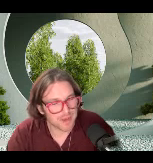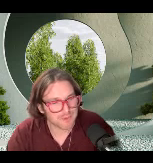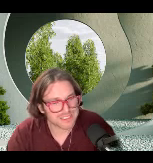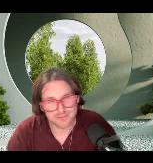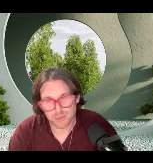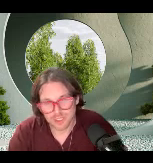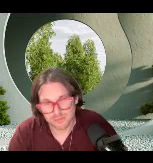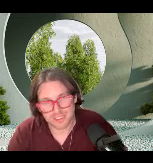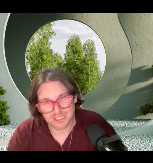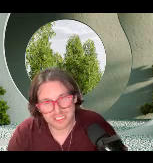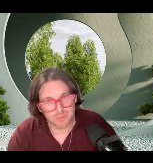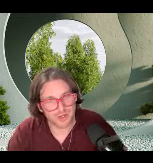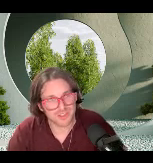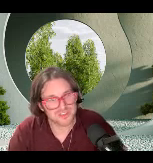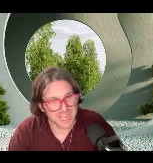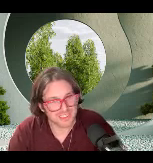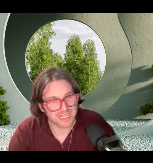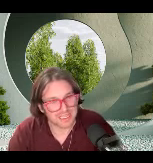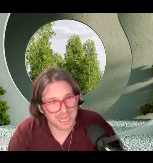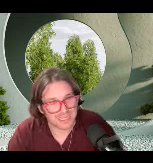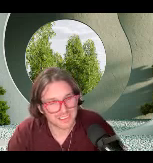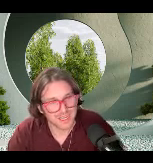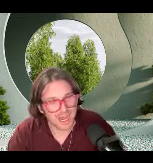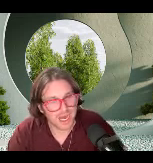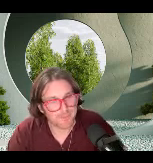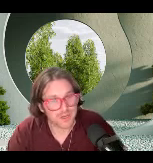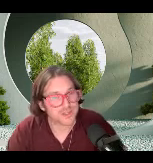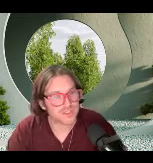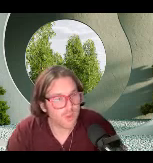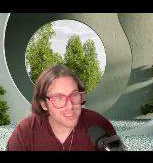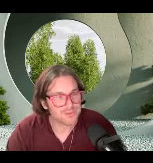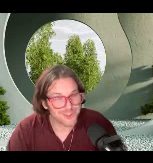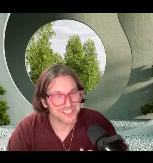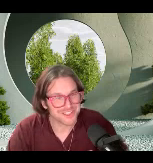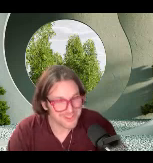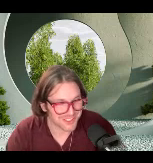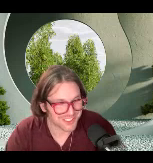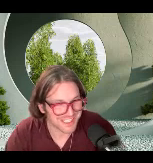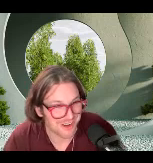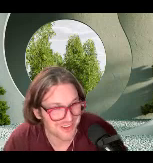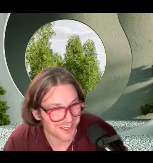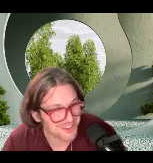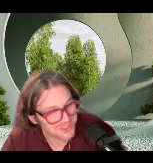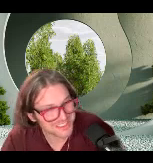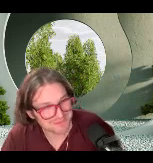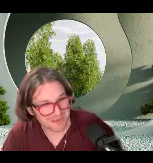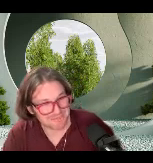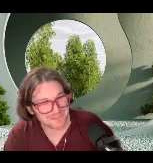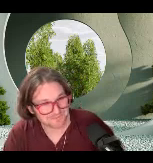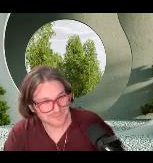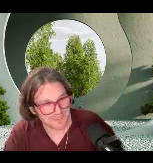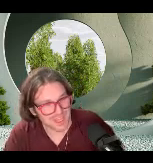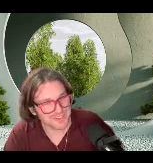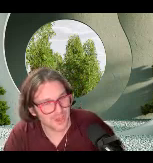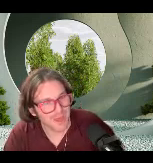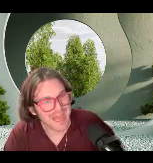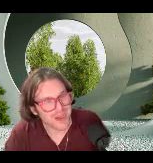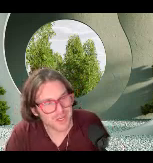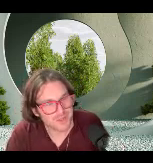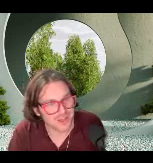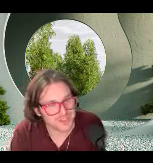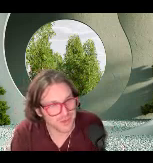me. I would say more humility and more understanding that there is always more to the story than what we are told sometimes.